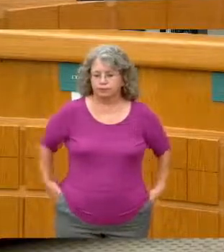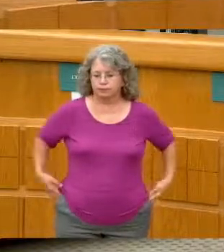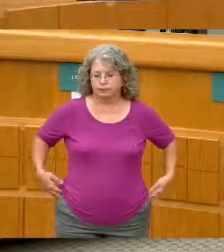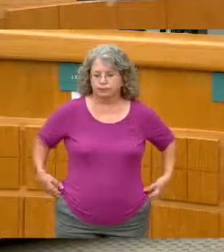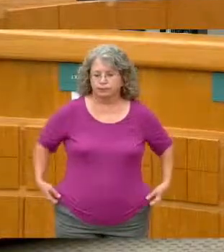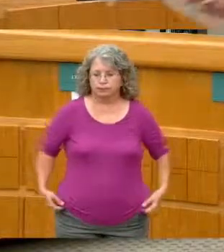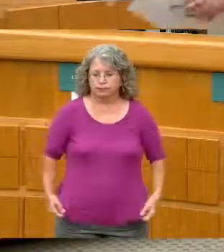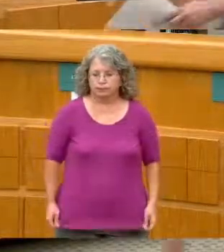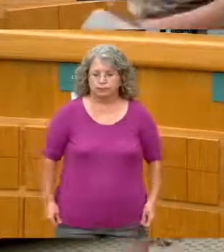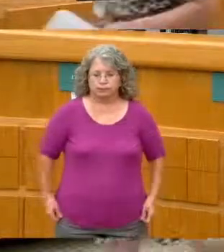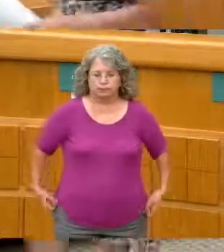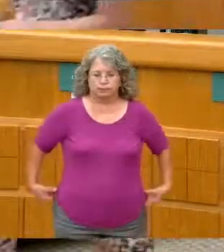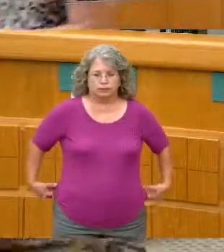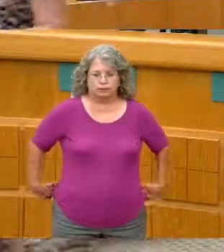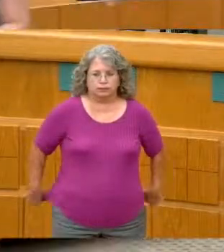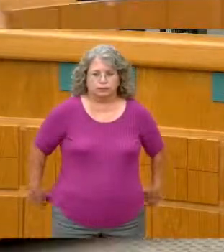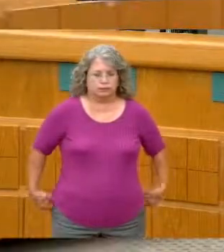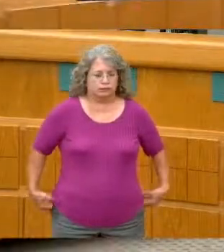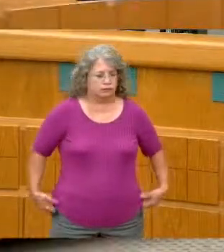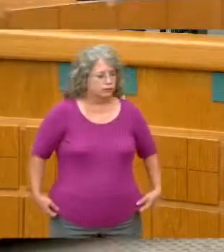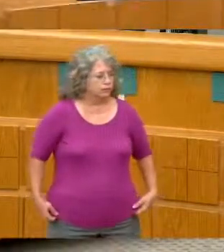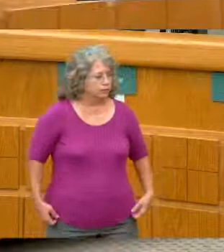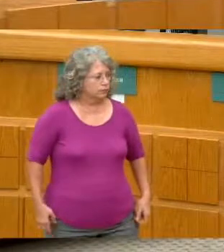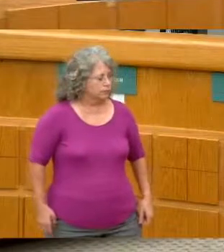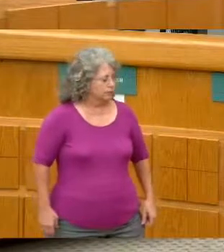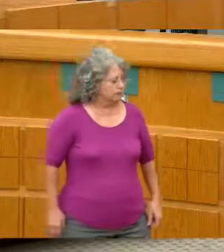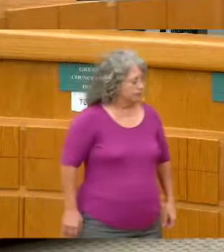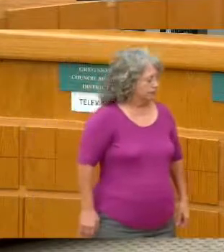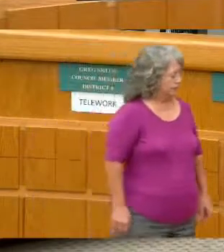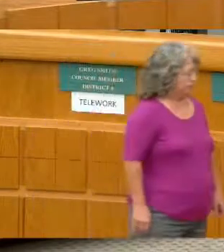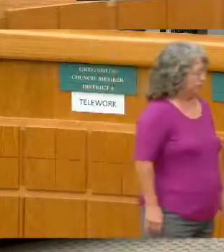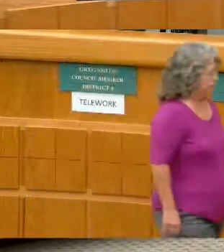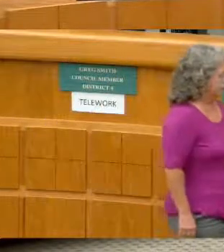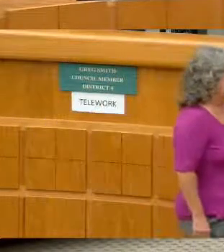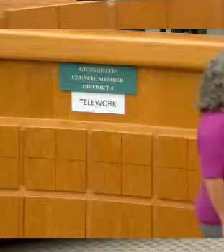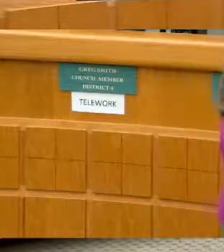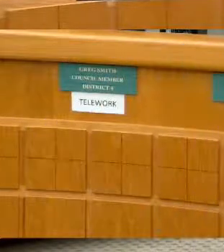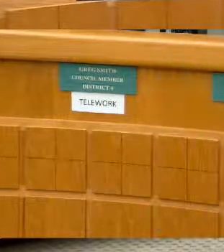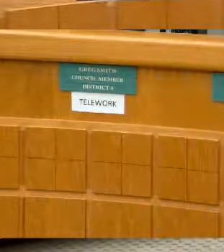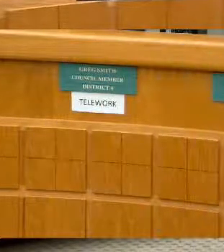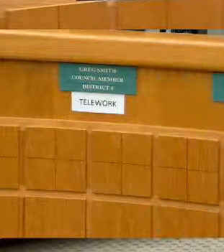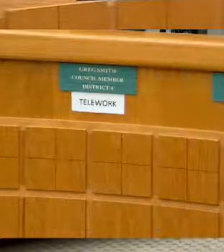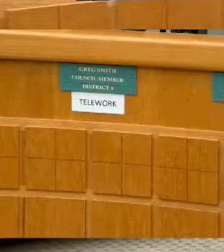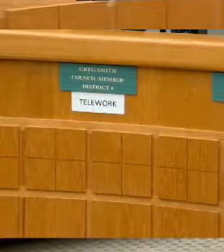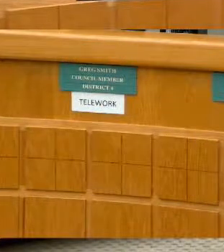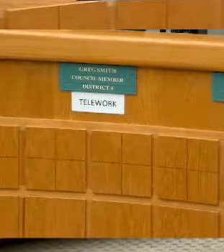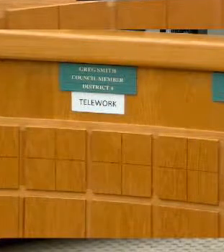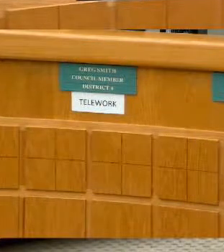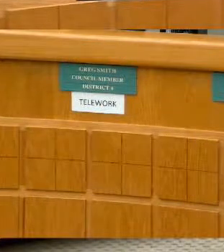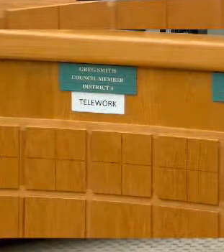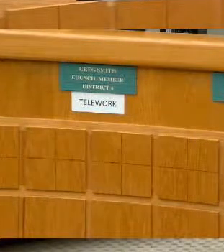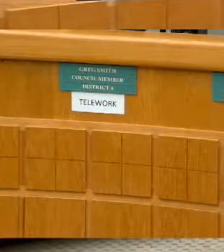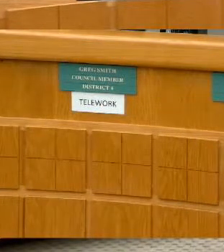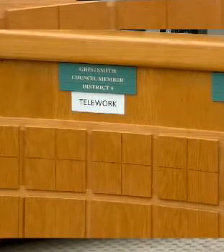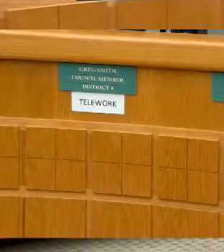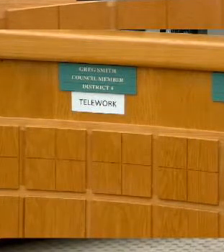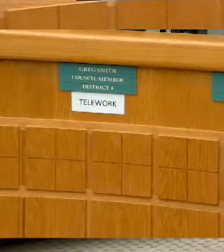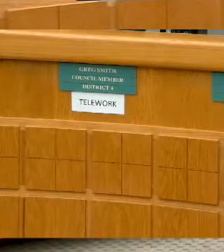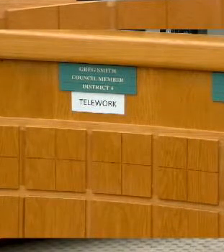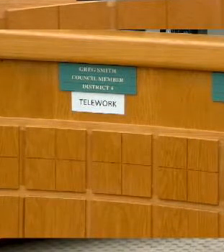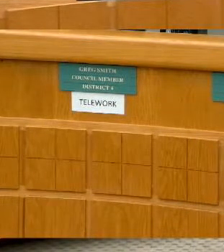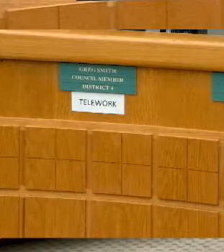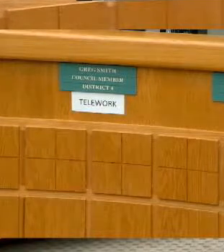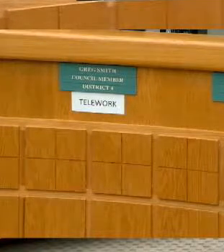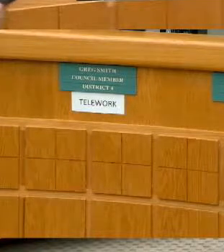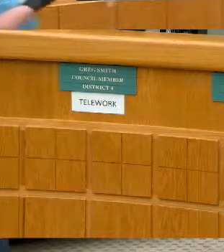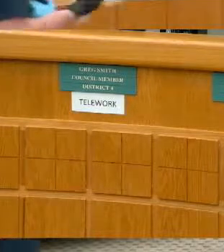Primeramente quiero hablarles sobre el huracán Laura, el cual se proyecta sea de categoría 3 y se espera llegue a la costa cerca de Galveston. Aquí